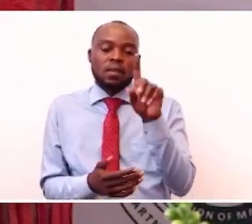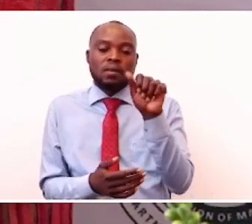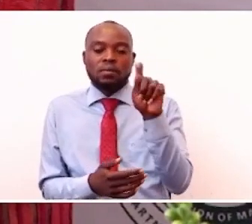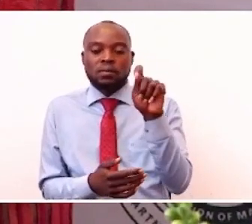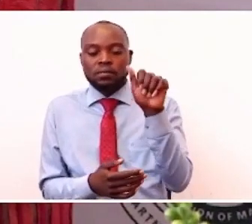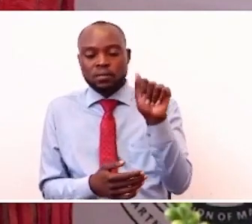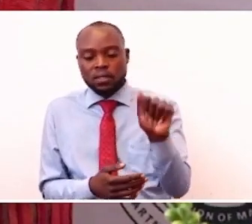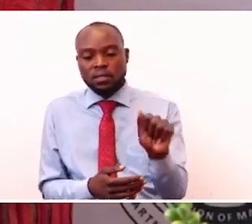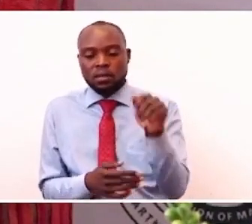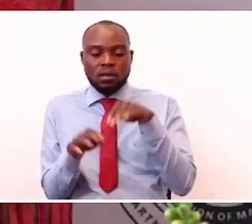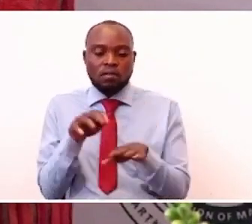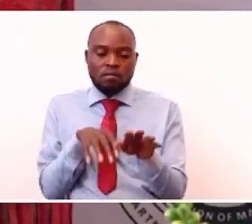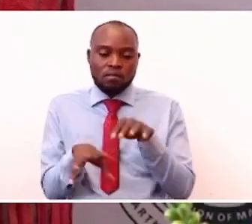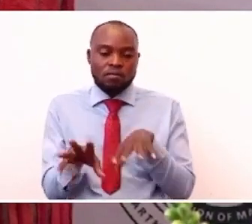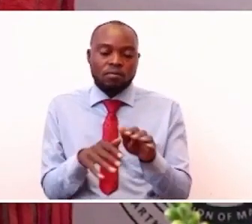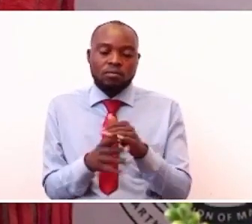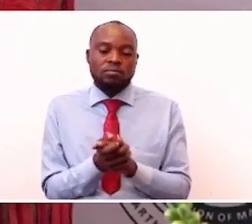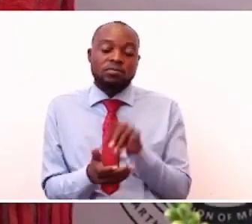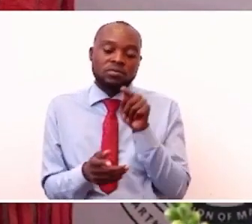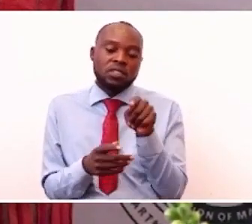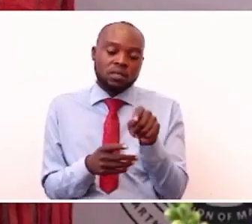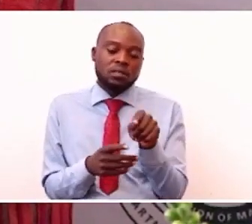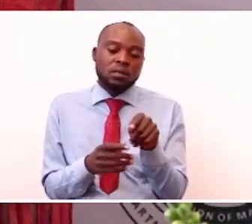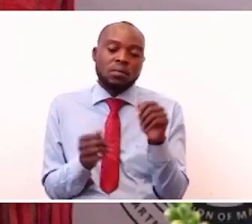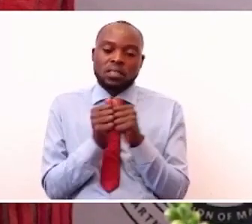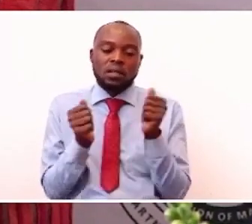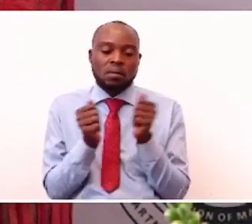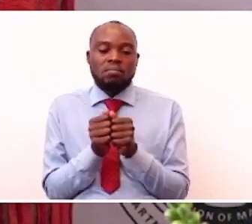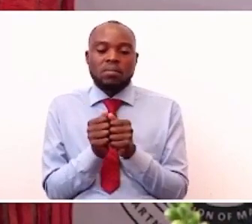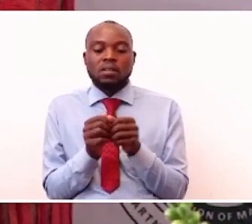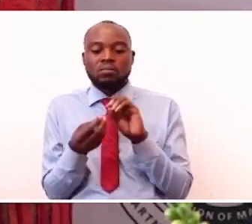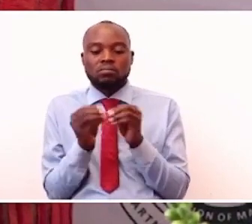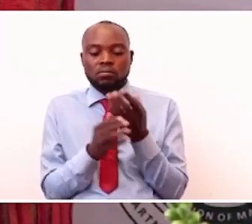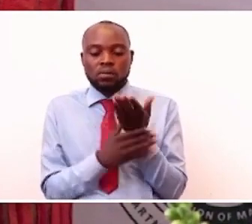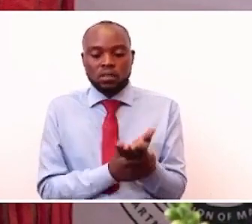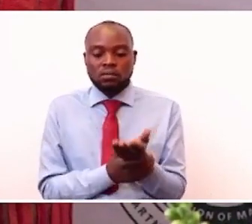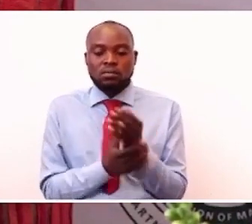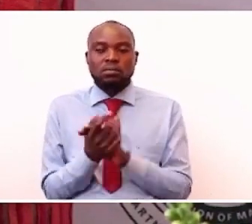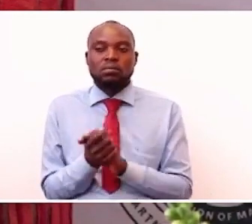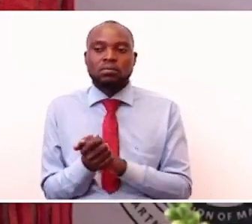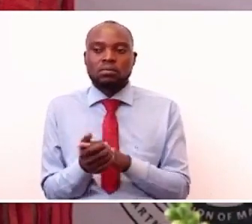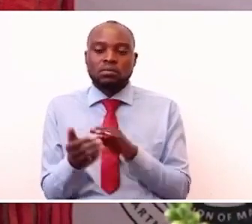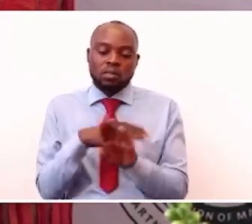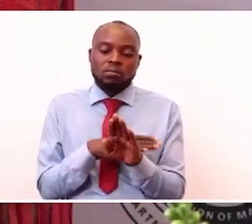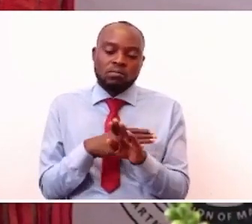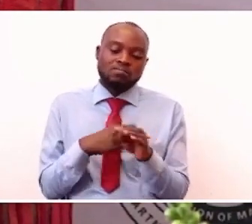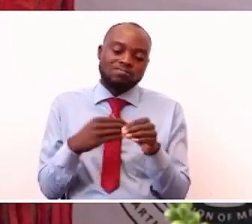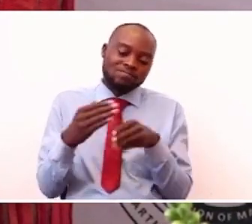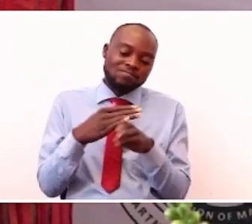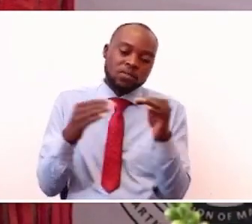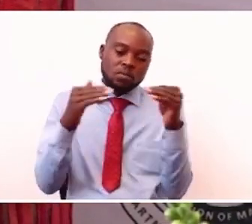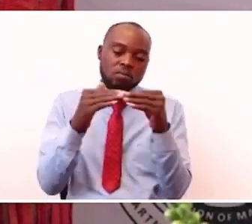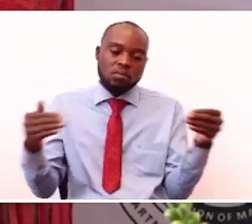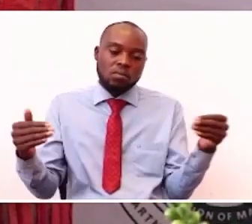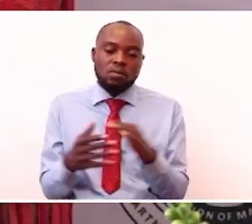and with these transactions, there's a lot of data being transmitted cross-border particularly,